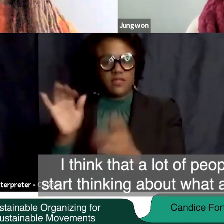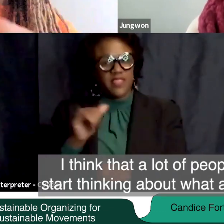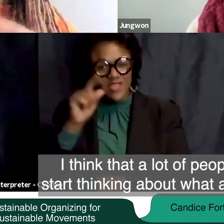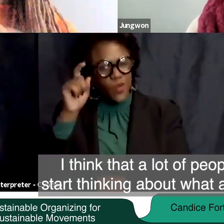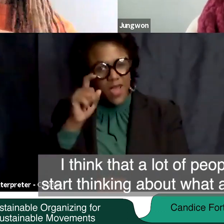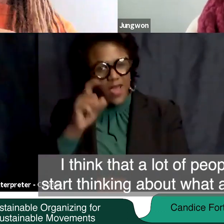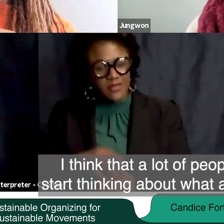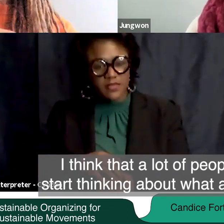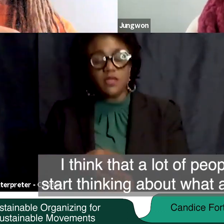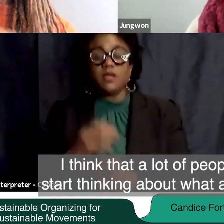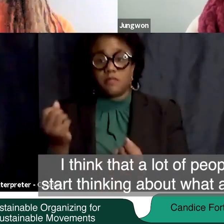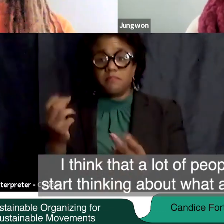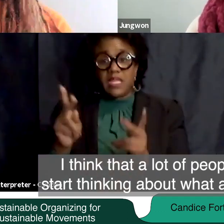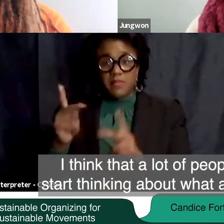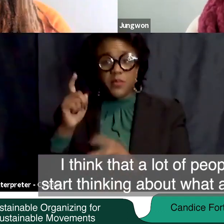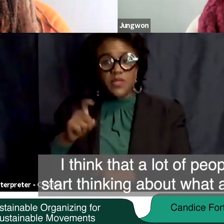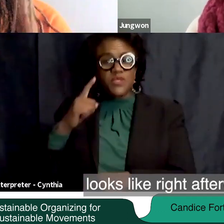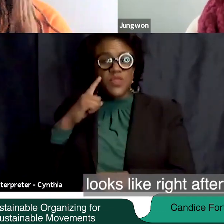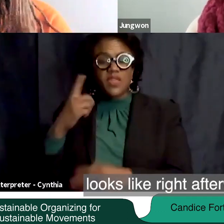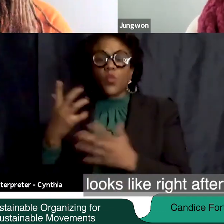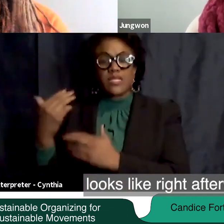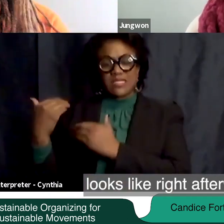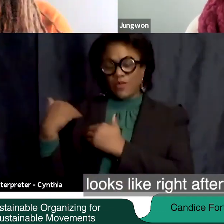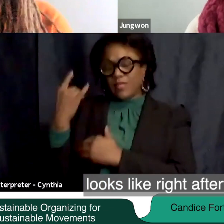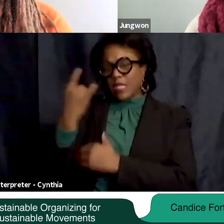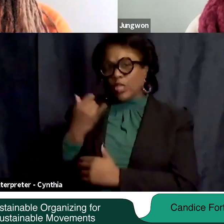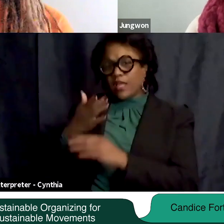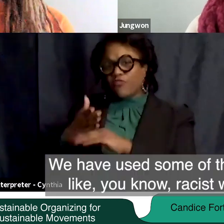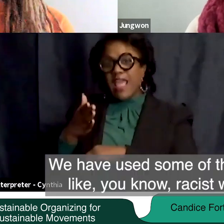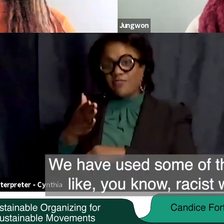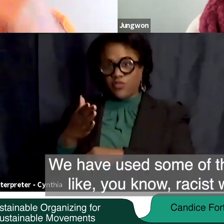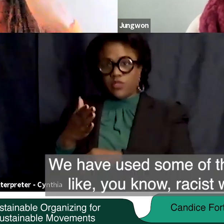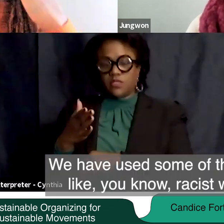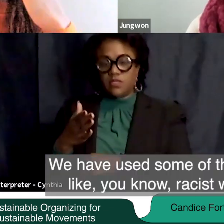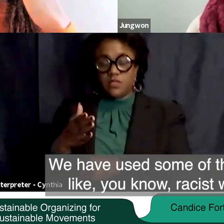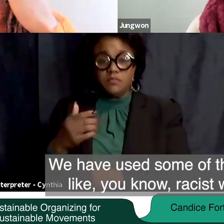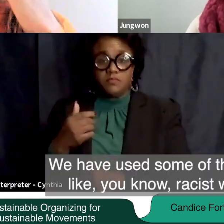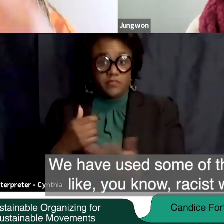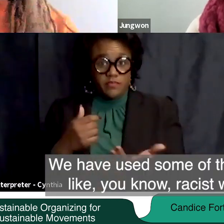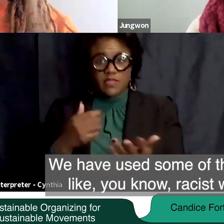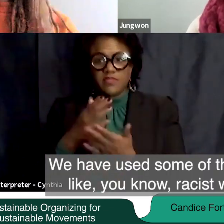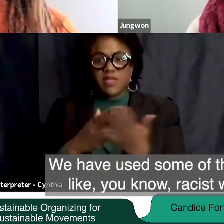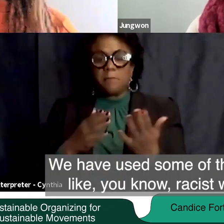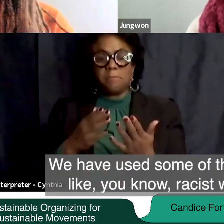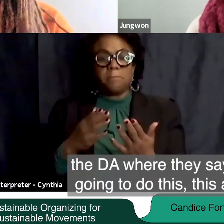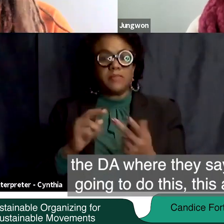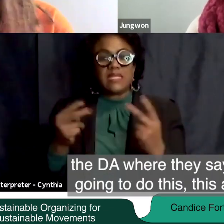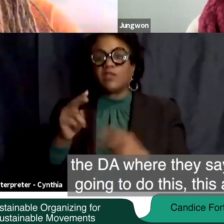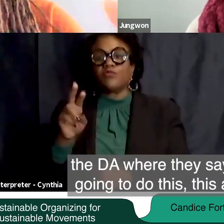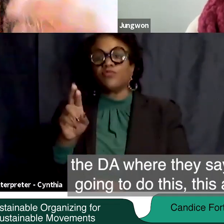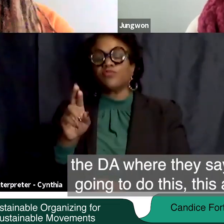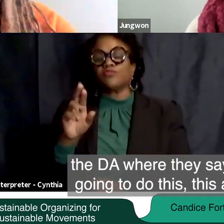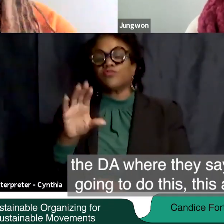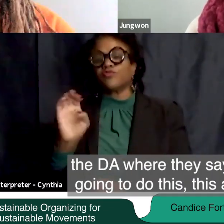think that a lot of people need to start thinking about what accountability looks like right afterwards. Right. We have used some of that DNA with races with the